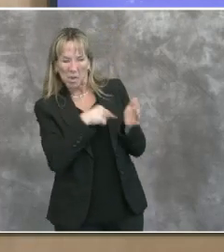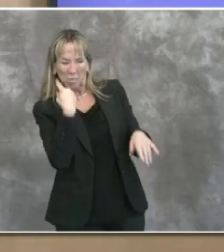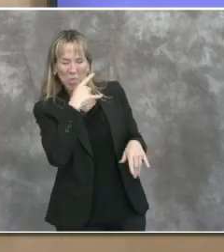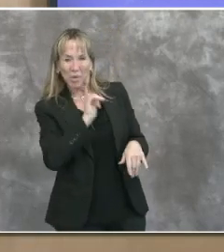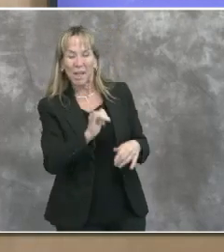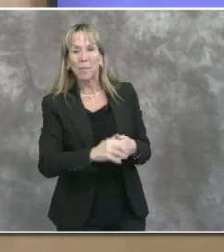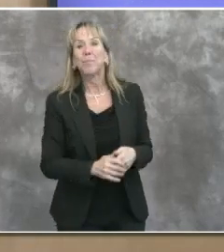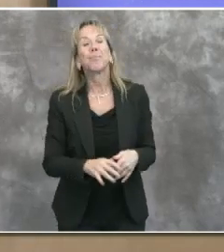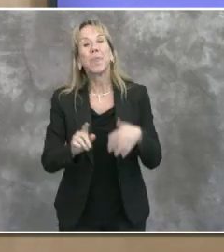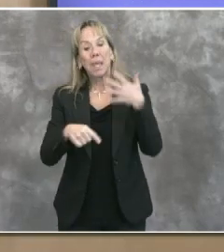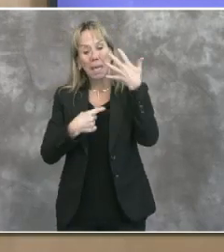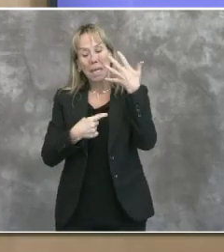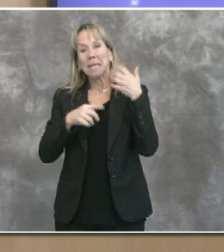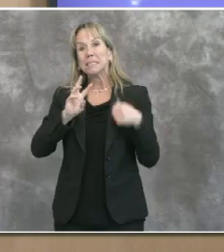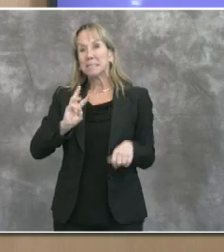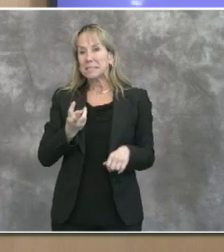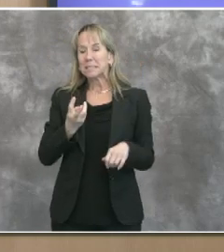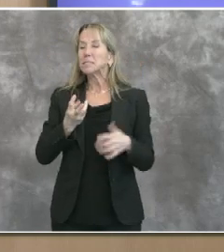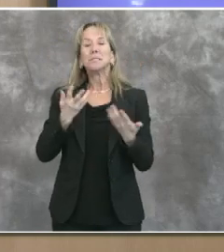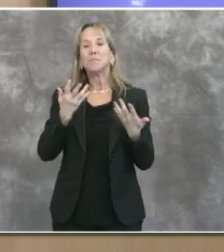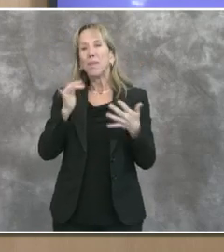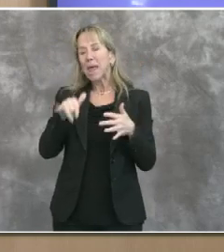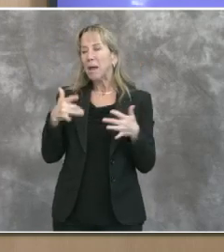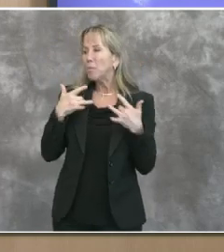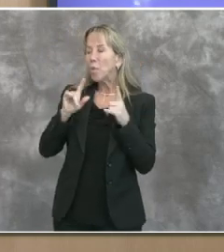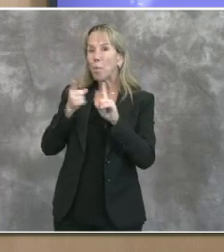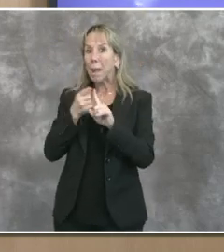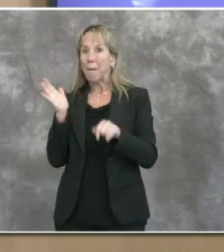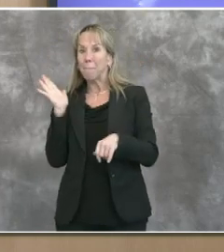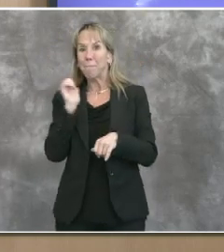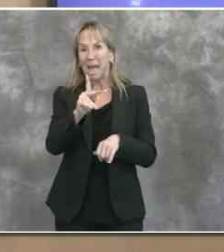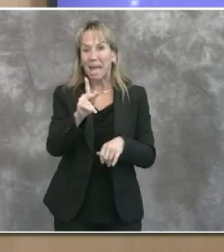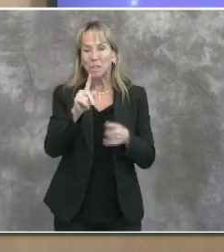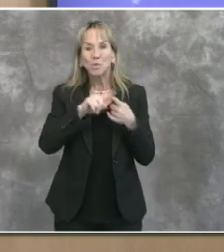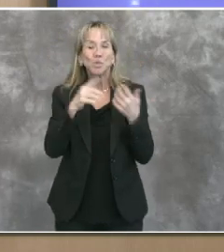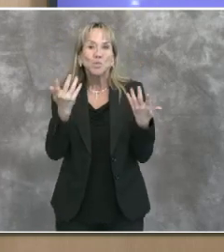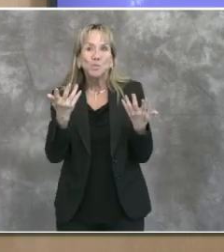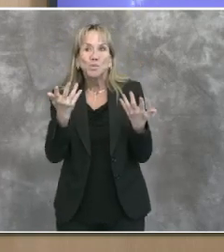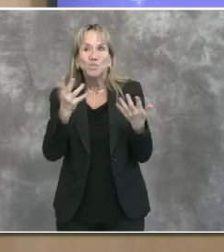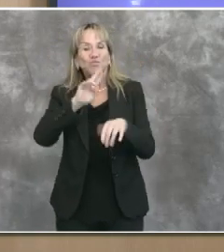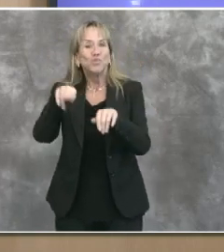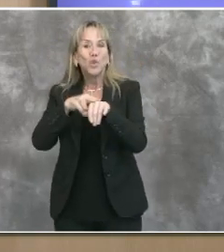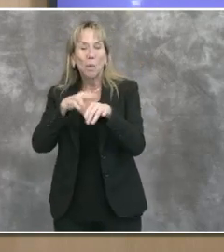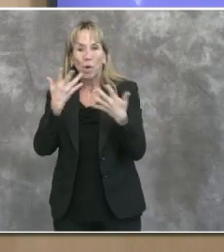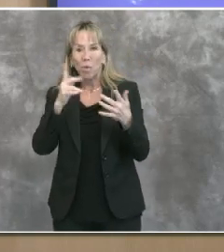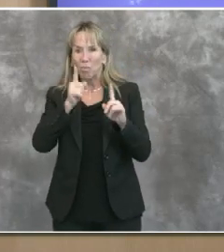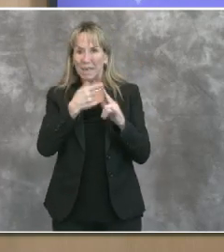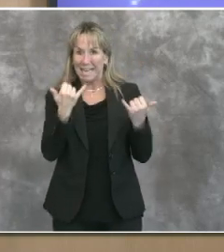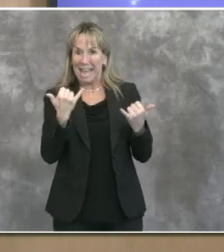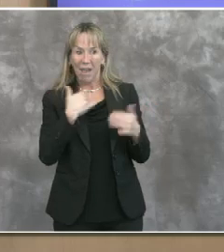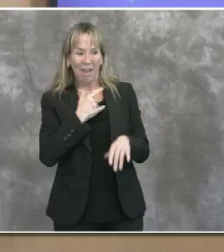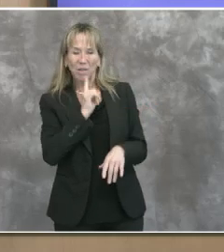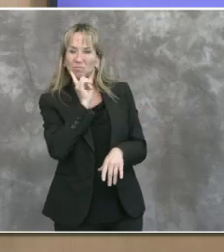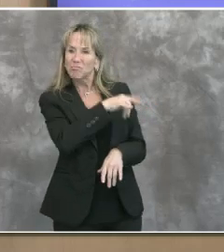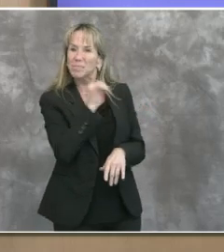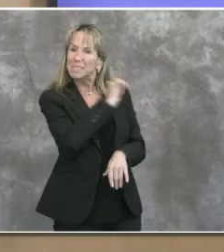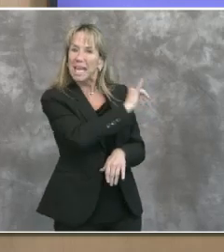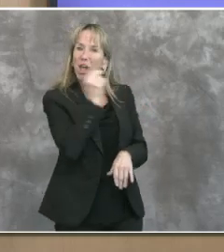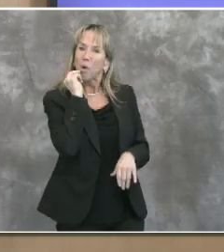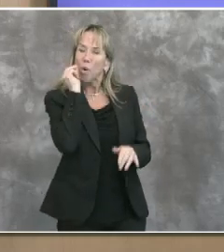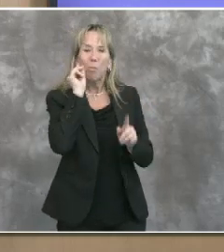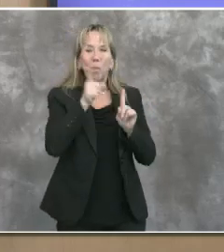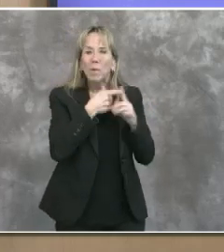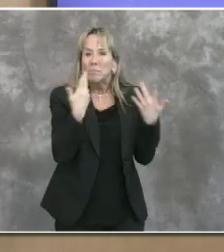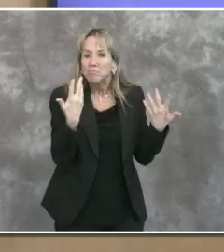ability to determine when to reinstate certain measures, such as the stay-at-home orders if necessary. This was really the ability to